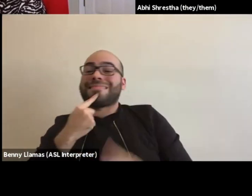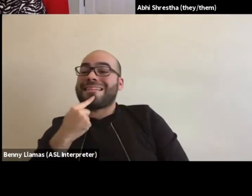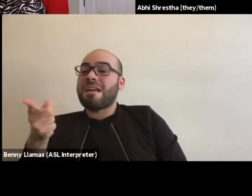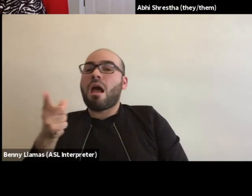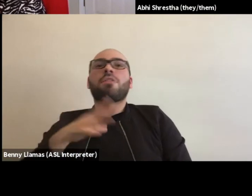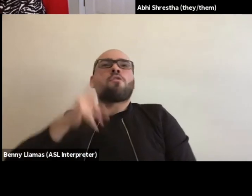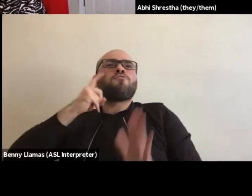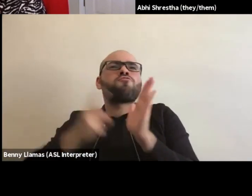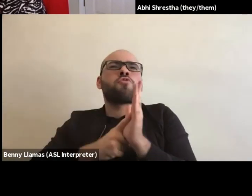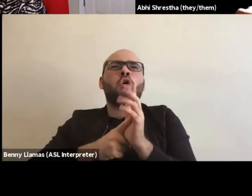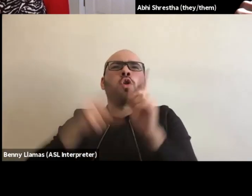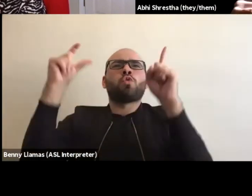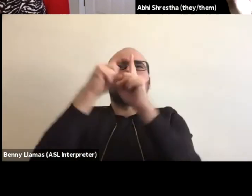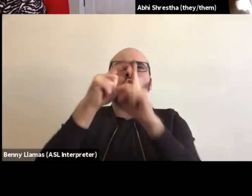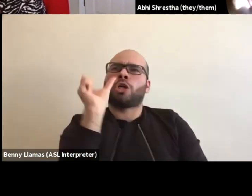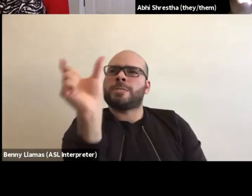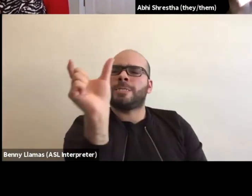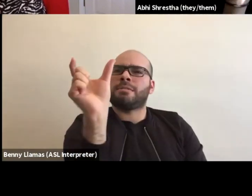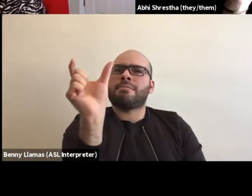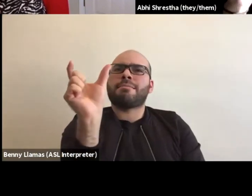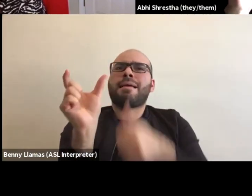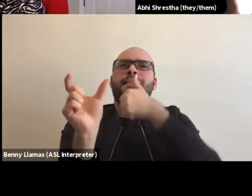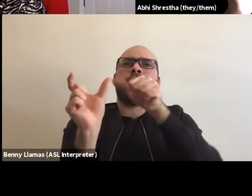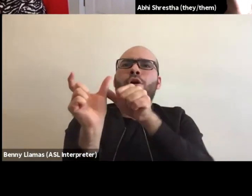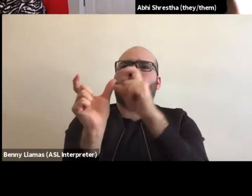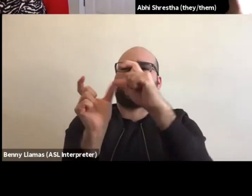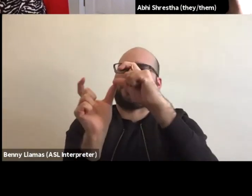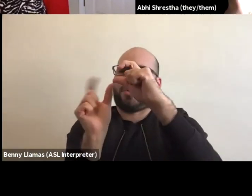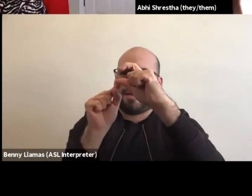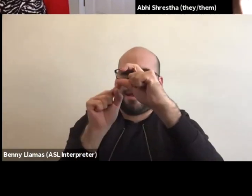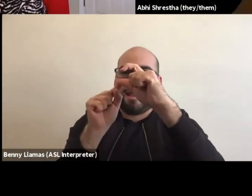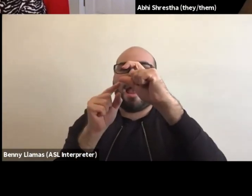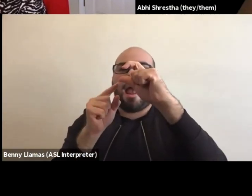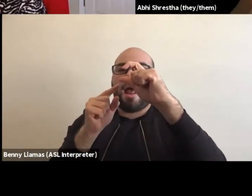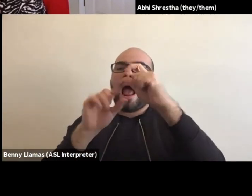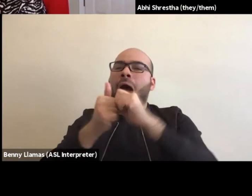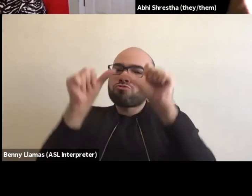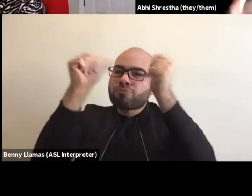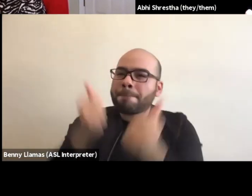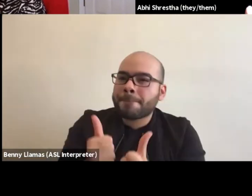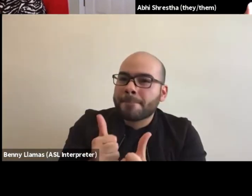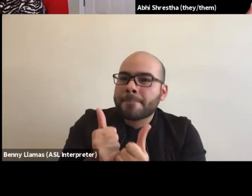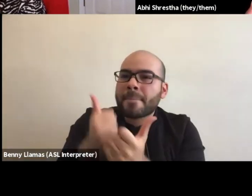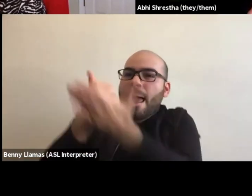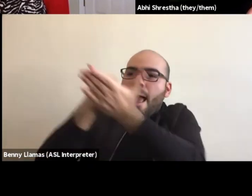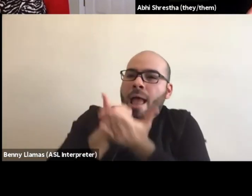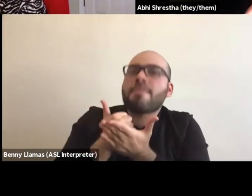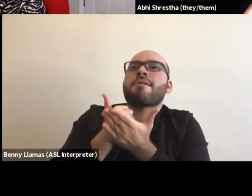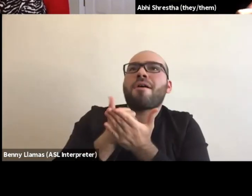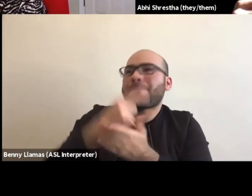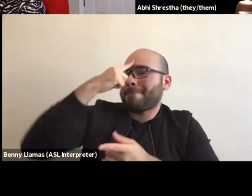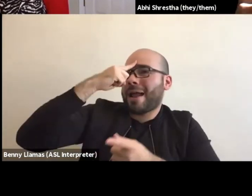word that jumped out at them, right? So like, again, like, I feel like that says so much about how this person is engaging something that's